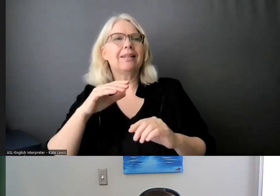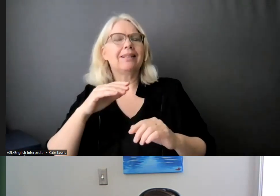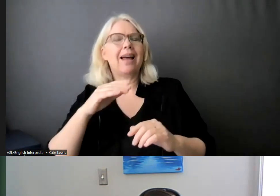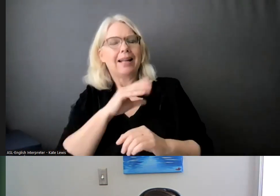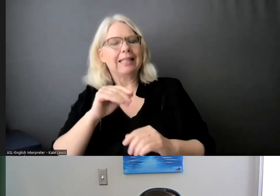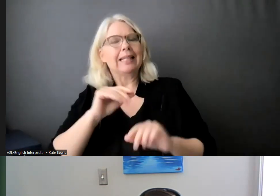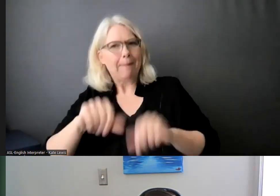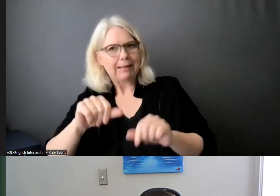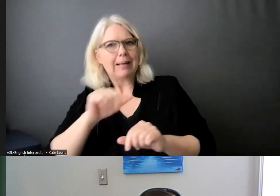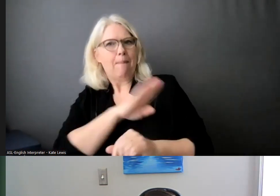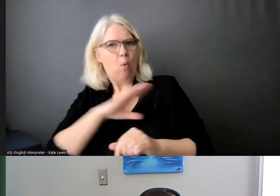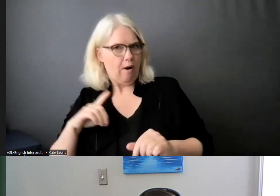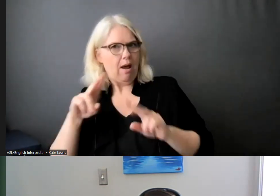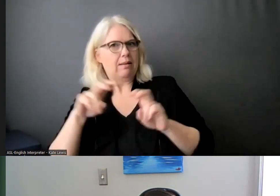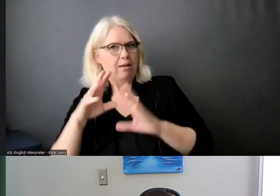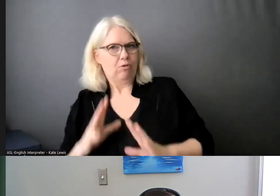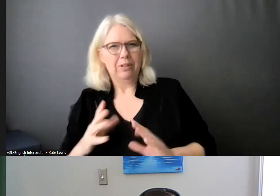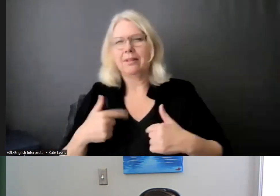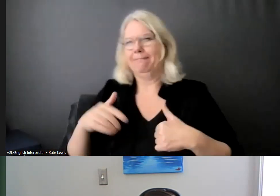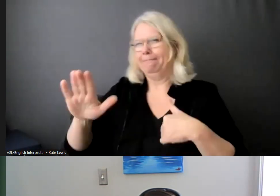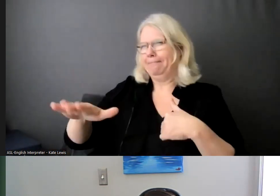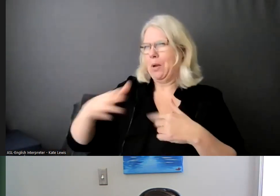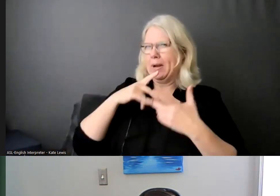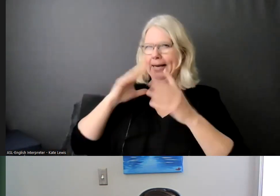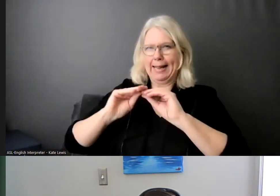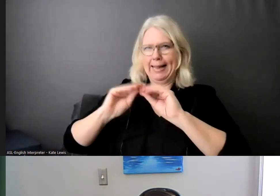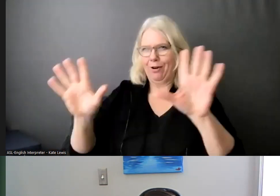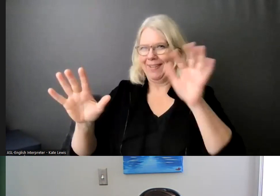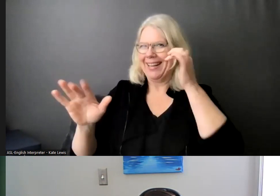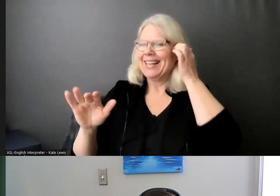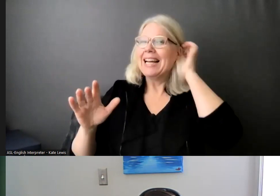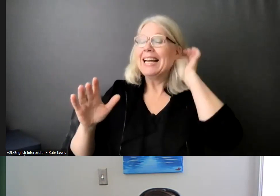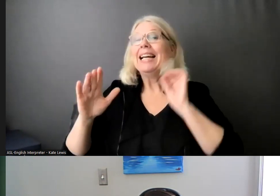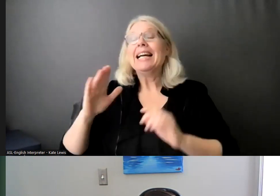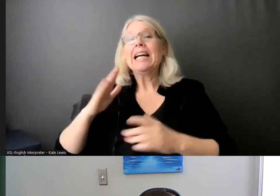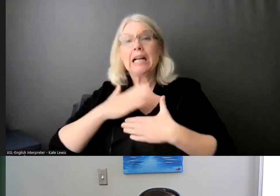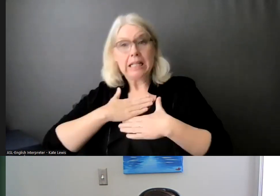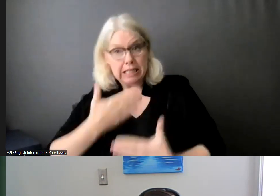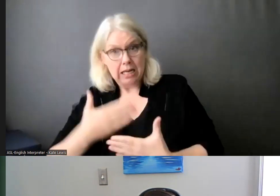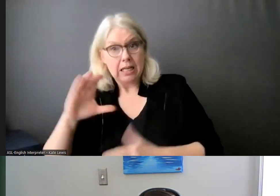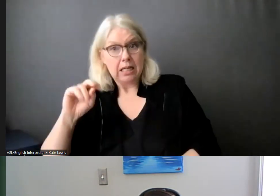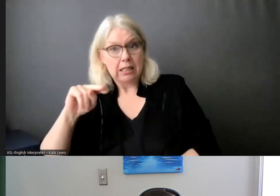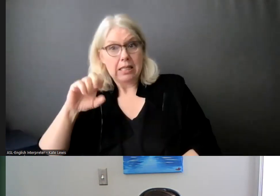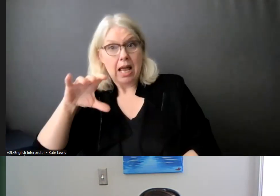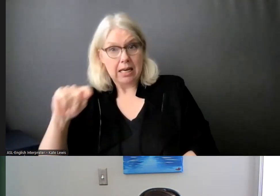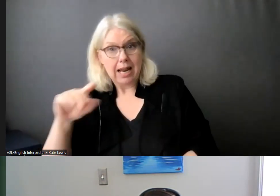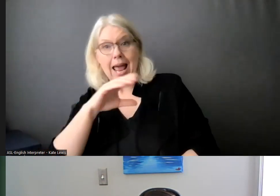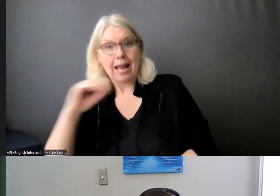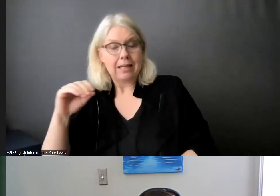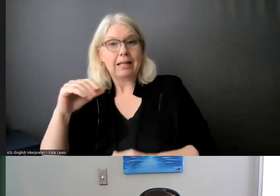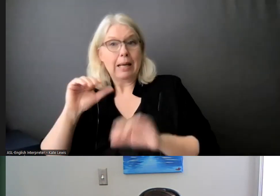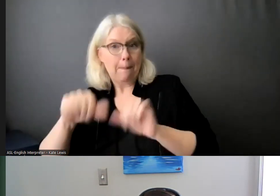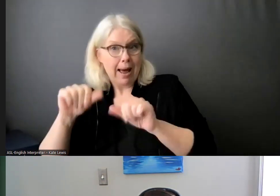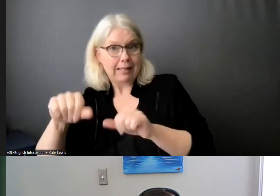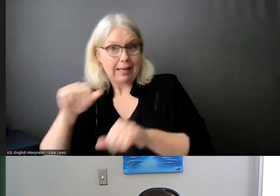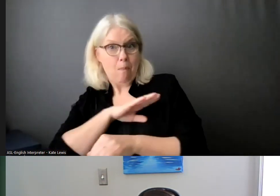assessor through the public guardian and trustee. So just be careful, because consent and capacity board is a tribunal, is